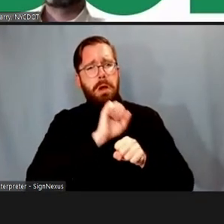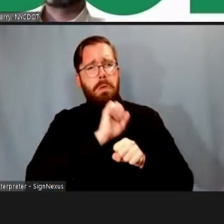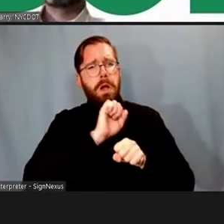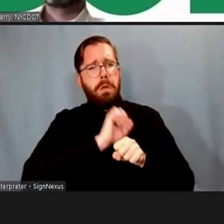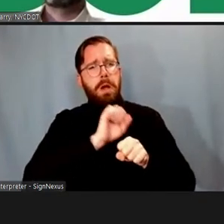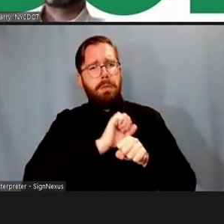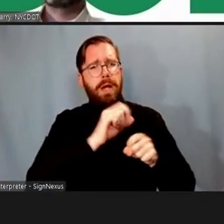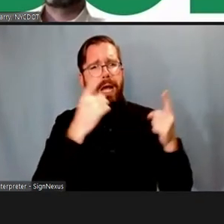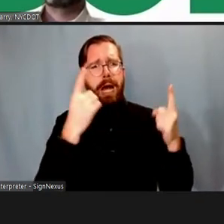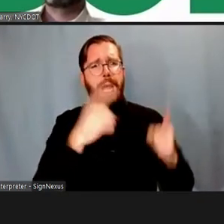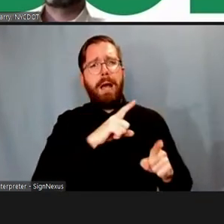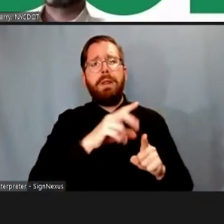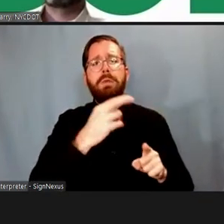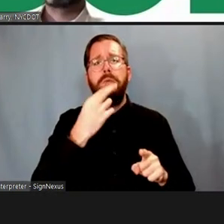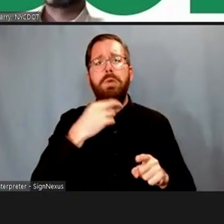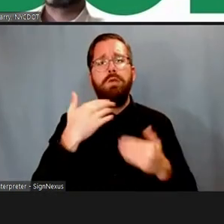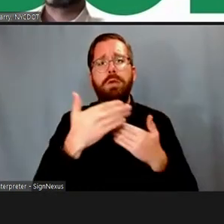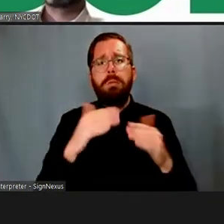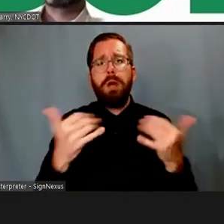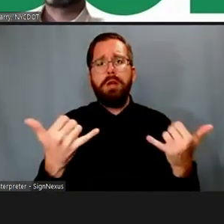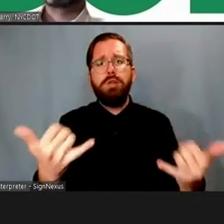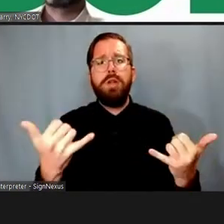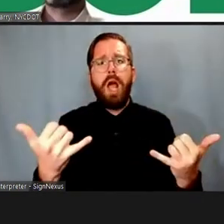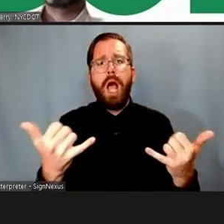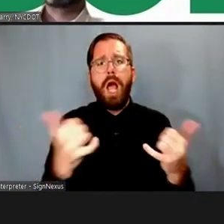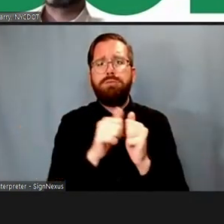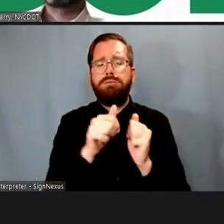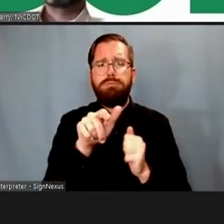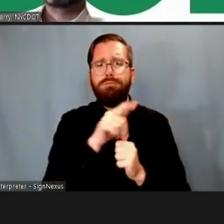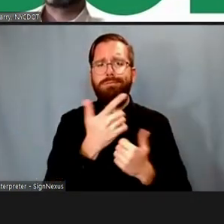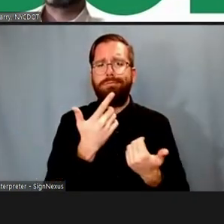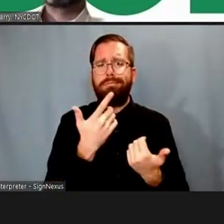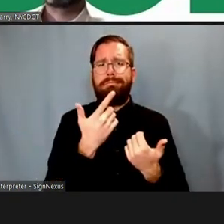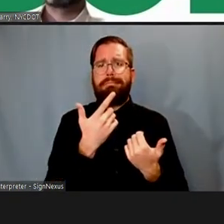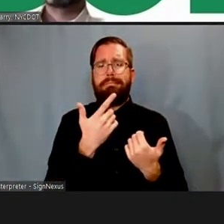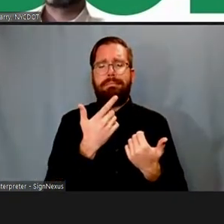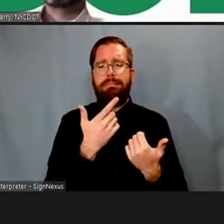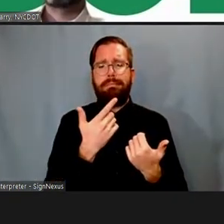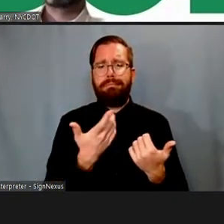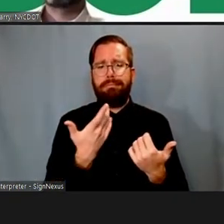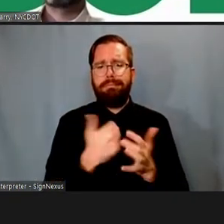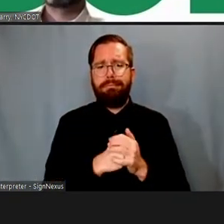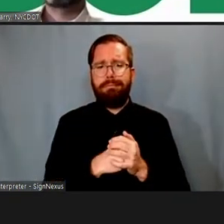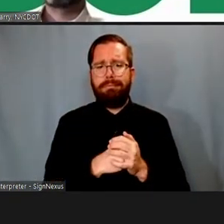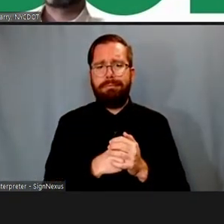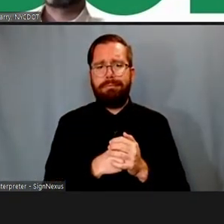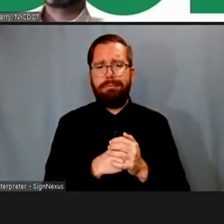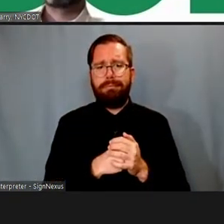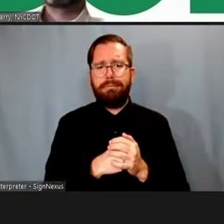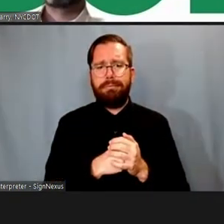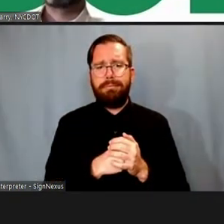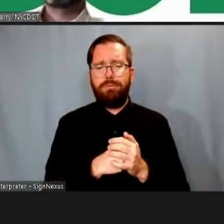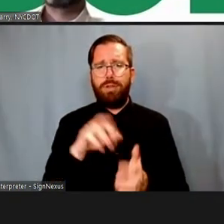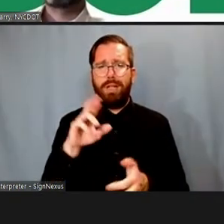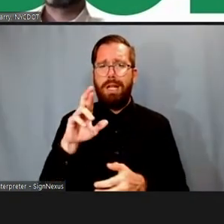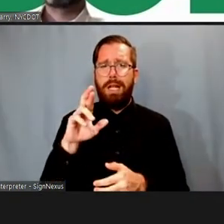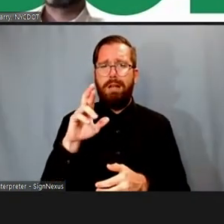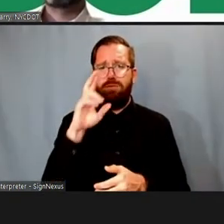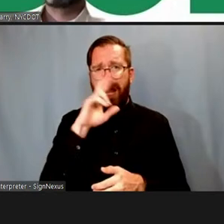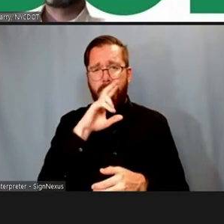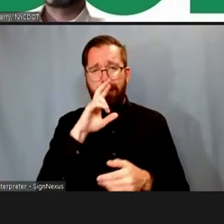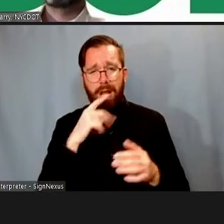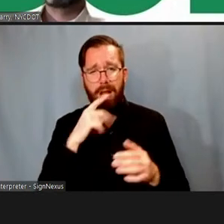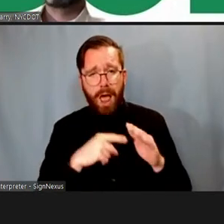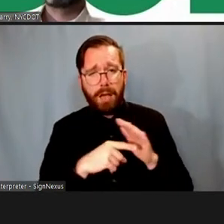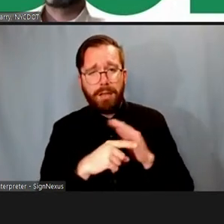restaurant boxes right now which are very little more than just a rat parade and uh i'm sitting